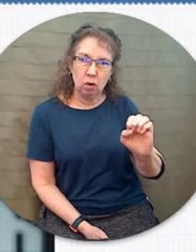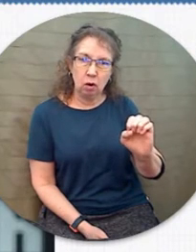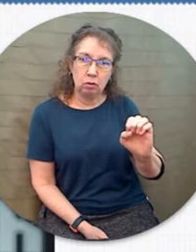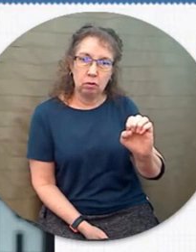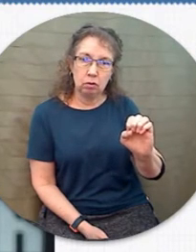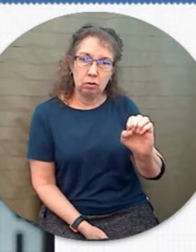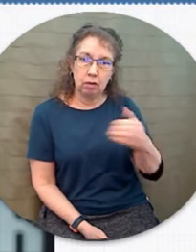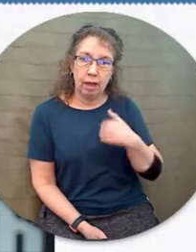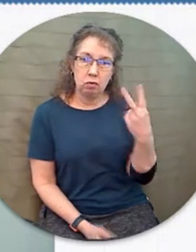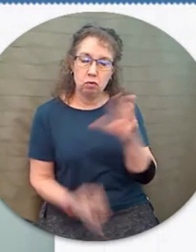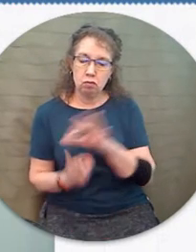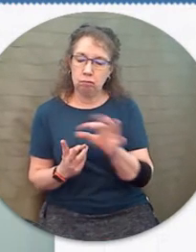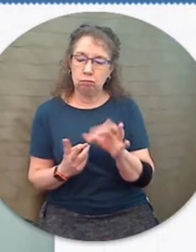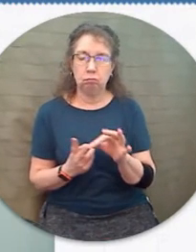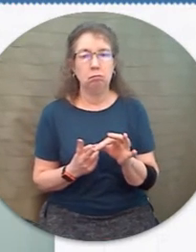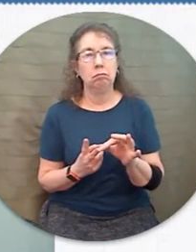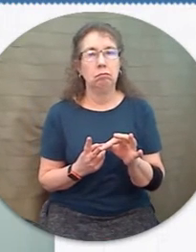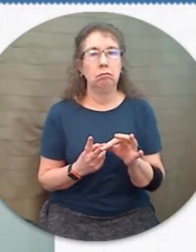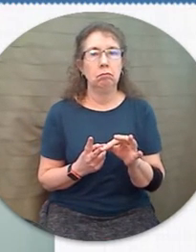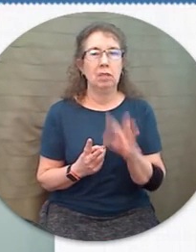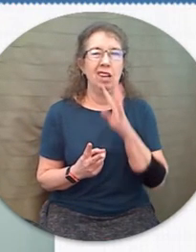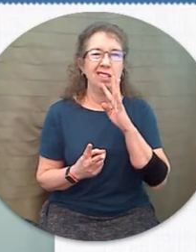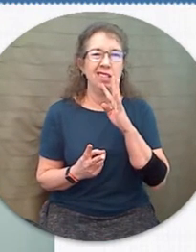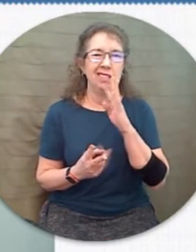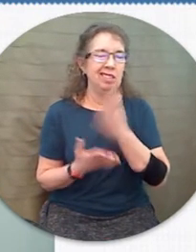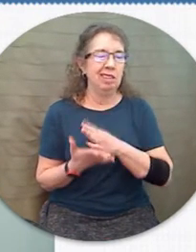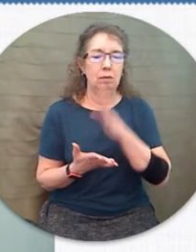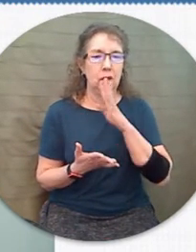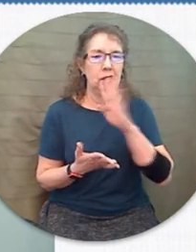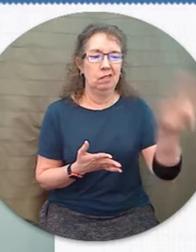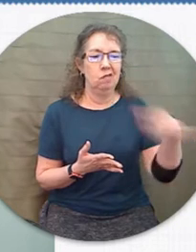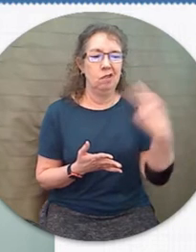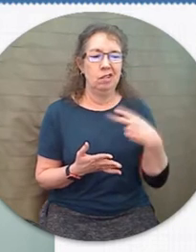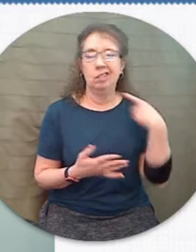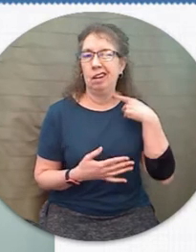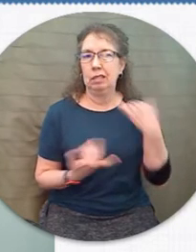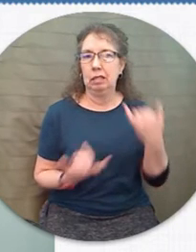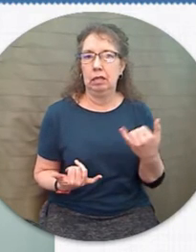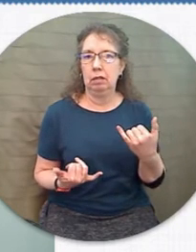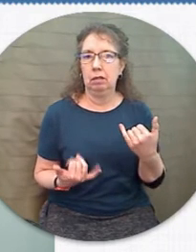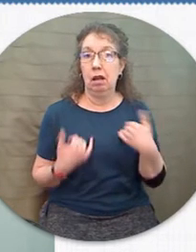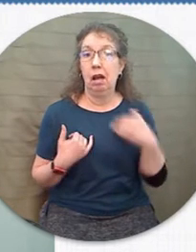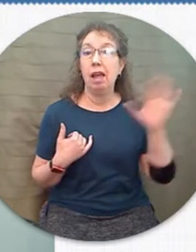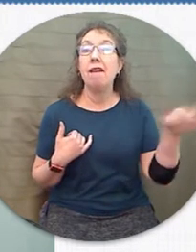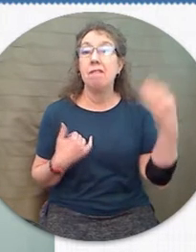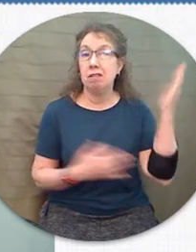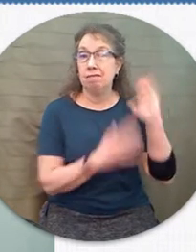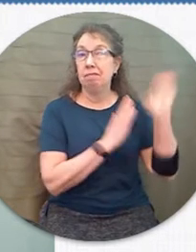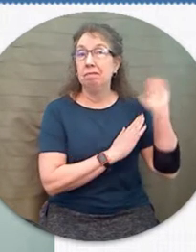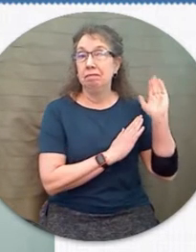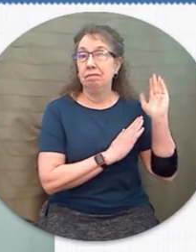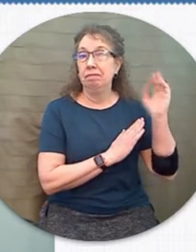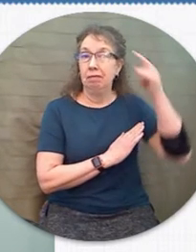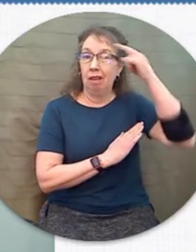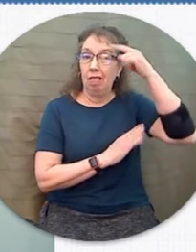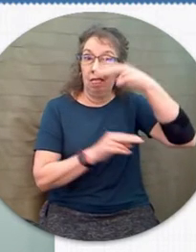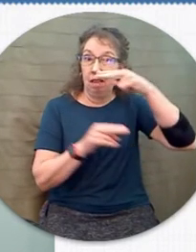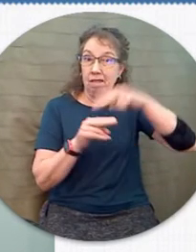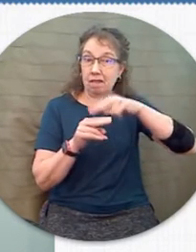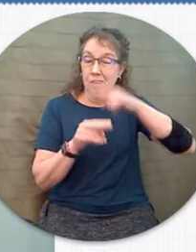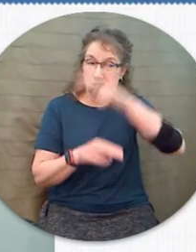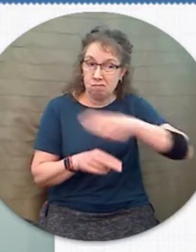have two options. I'm going to stop speaking in my French accent now, but I have French ancestry. And I thought it'd be fun if we took a trip to